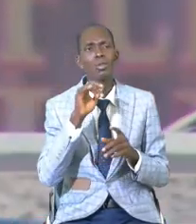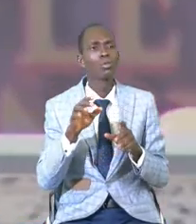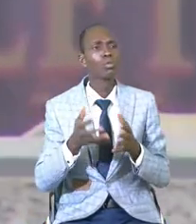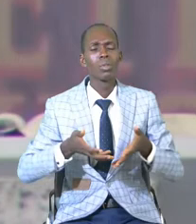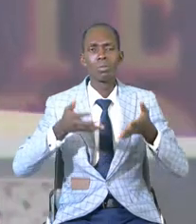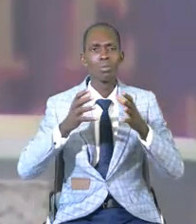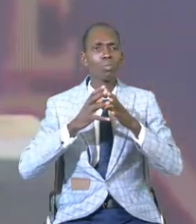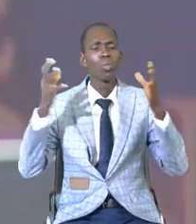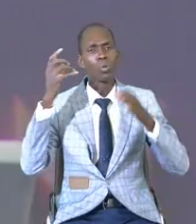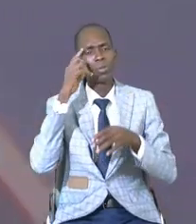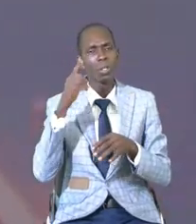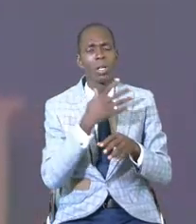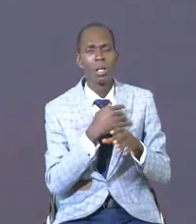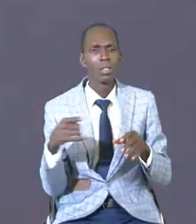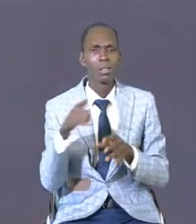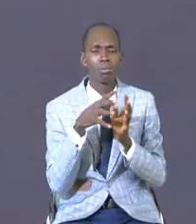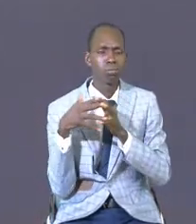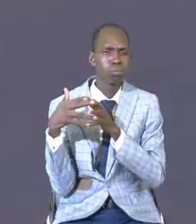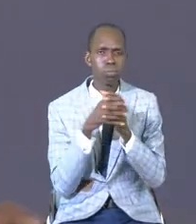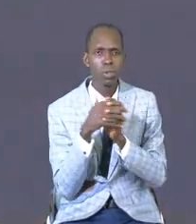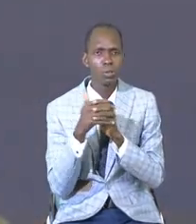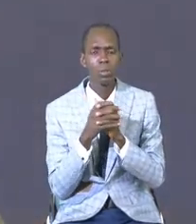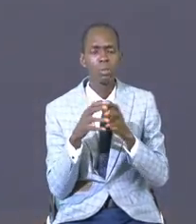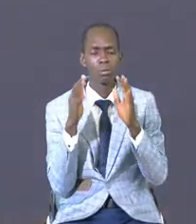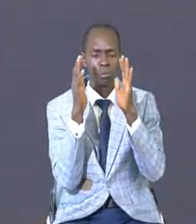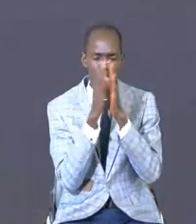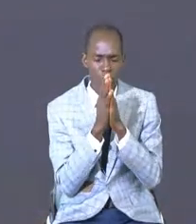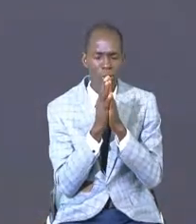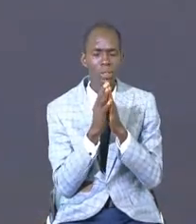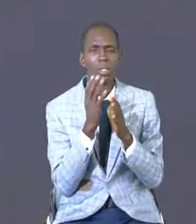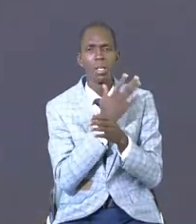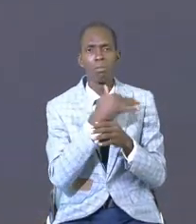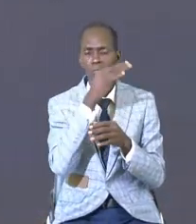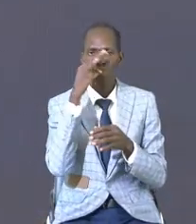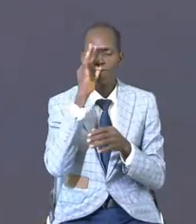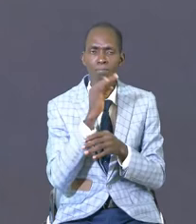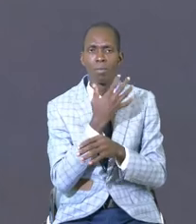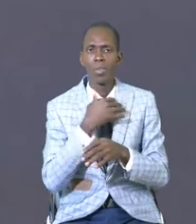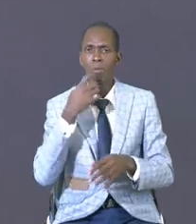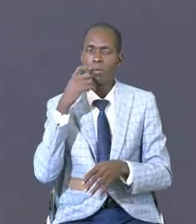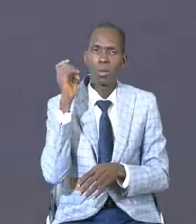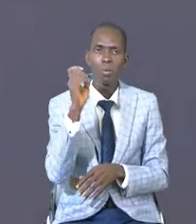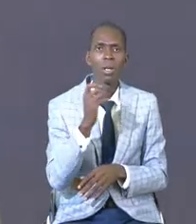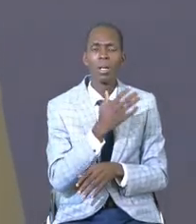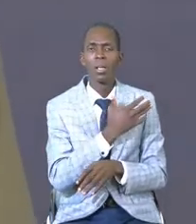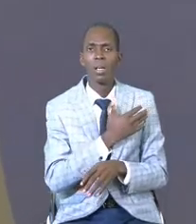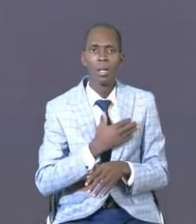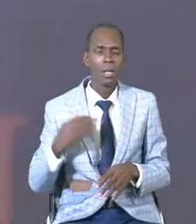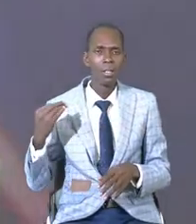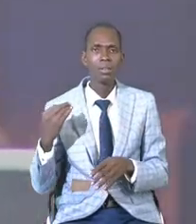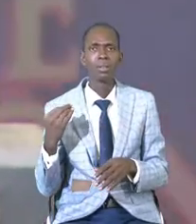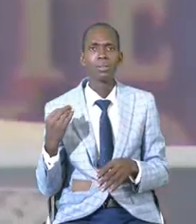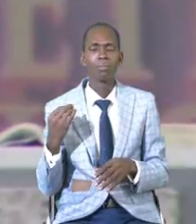wrestle, and they pray, and they fast, and they command, and they decree, and they do a lot, and they go to night